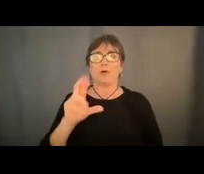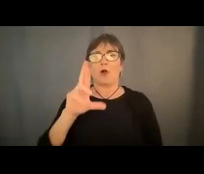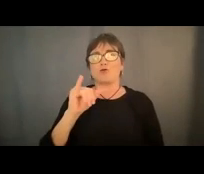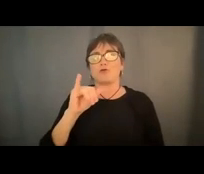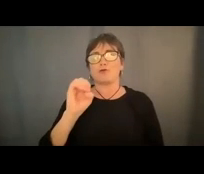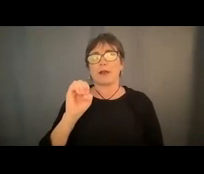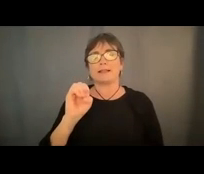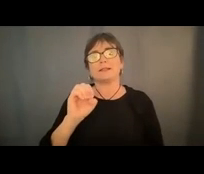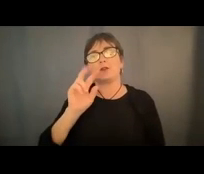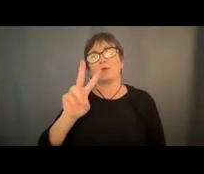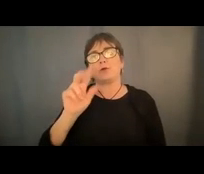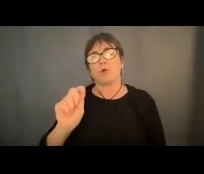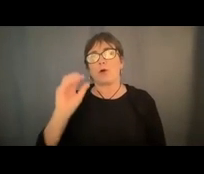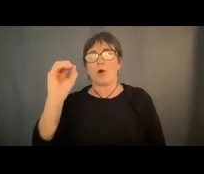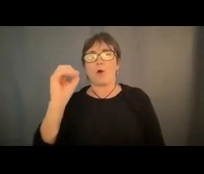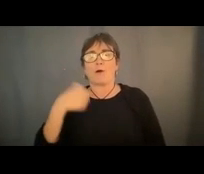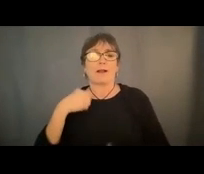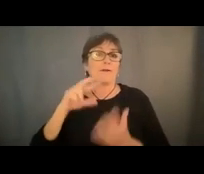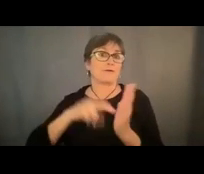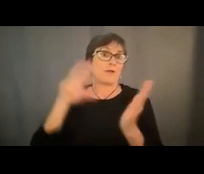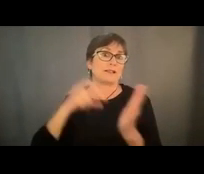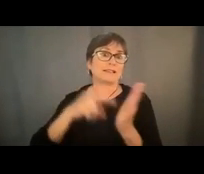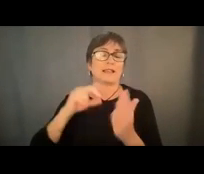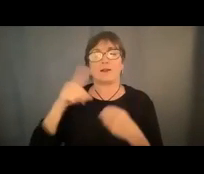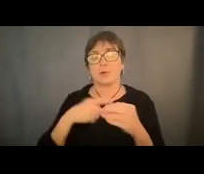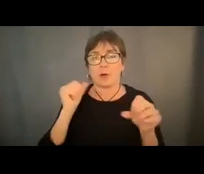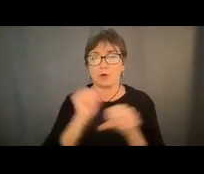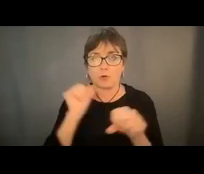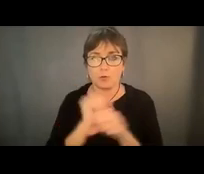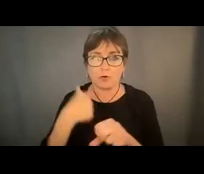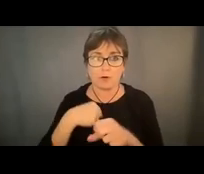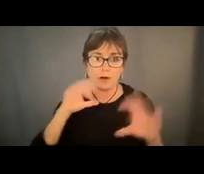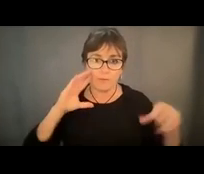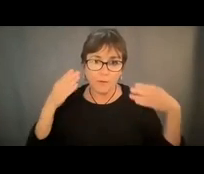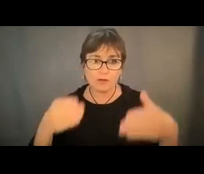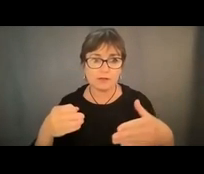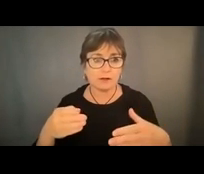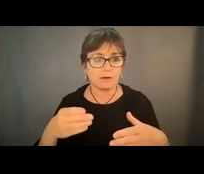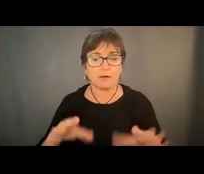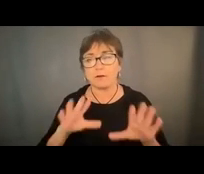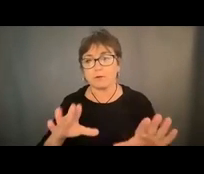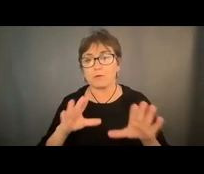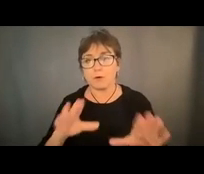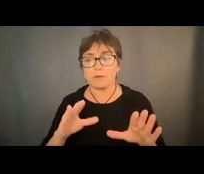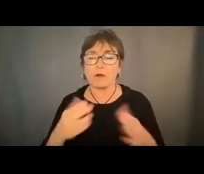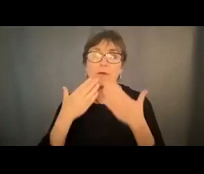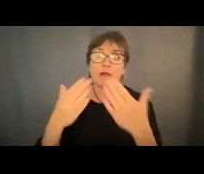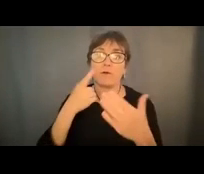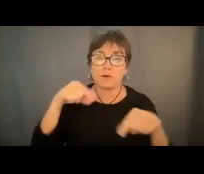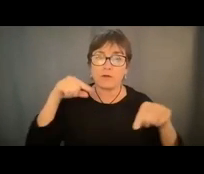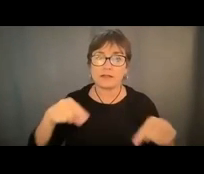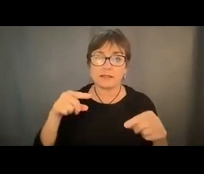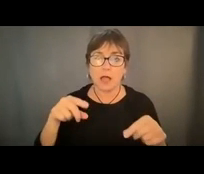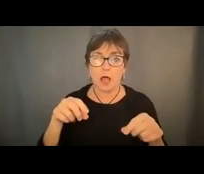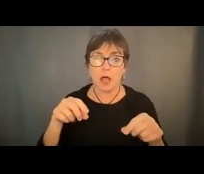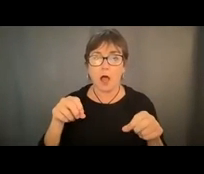what? I'm so excited about the new work that we're able to focus on, and really grateful for this opportunity. We